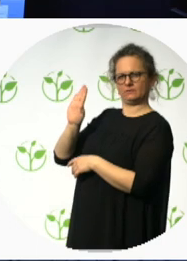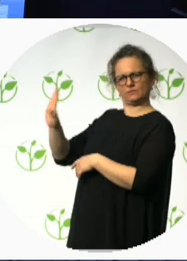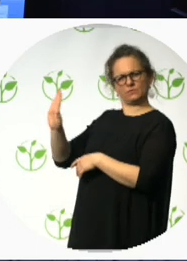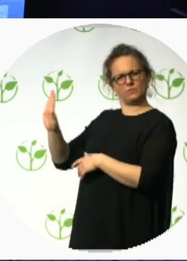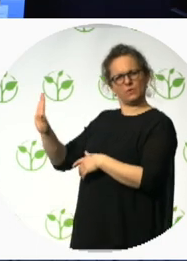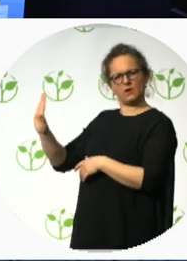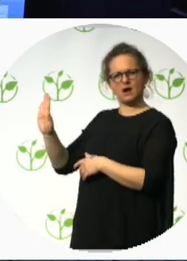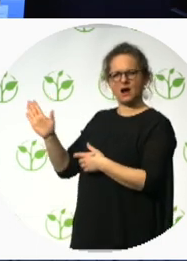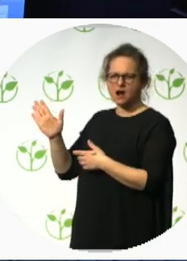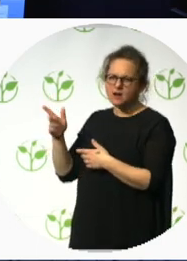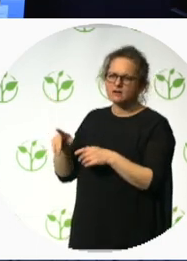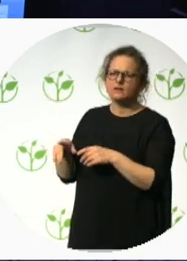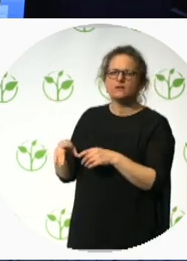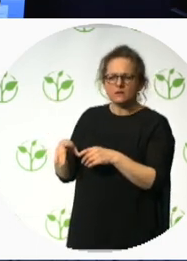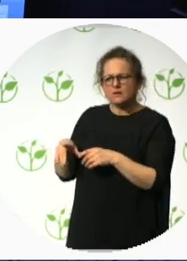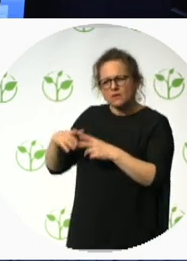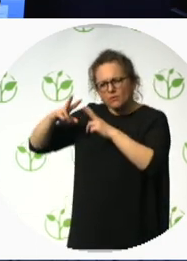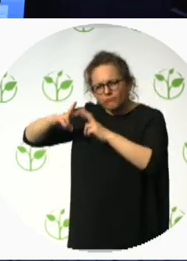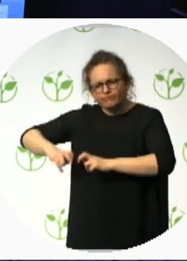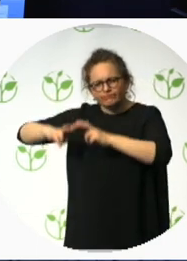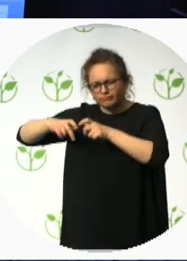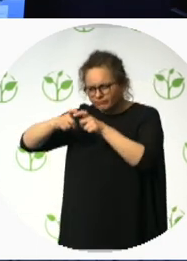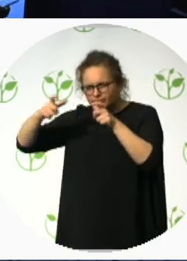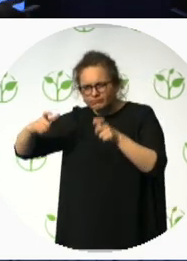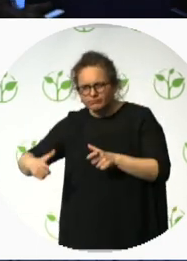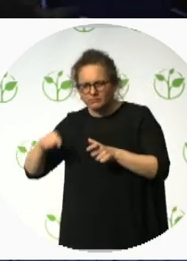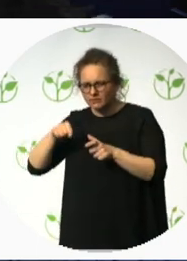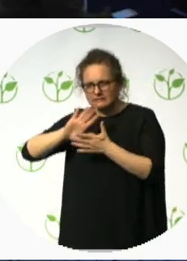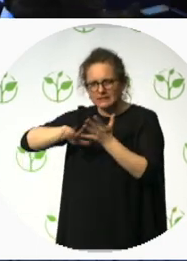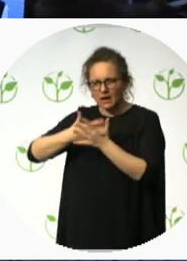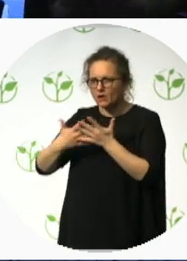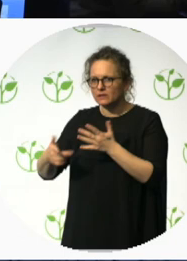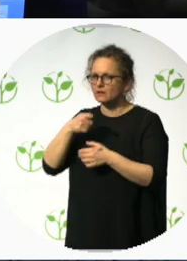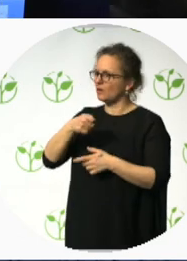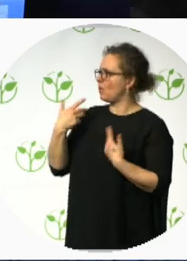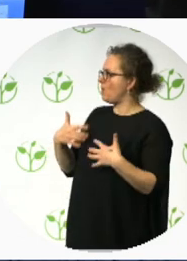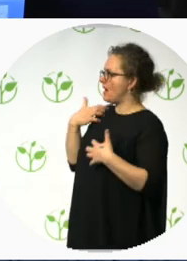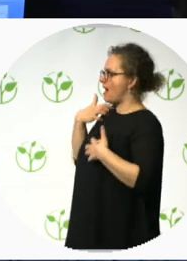the investigation in sign language linguistics and the Center for Deaf Studies.